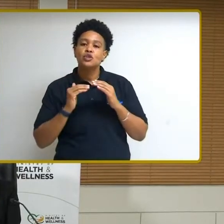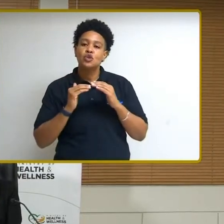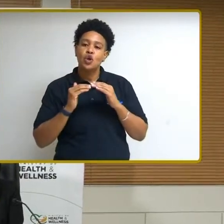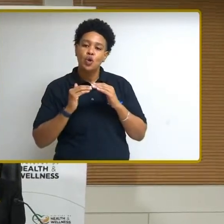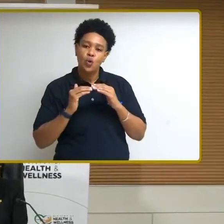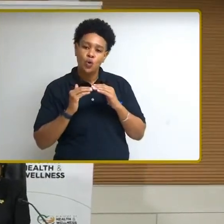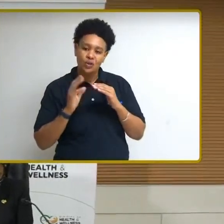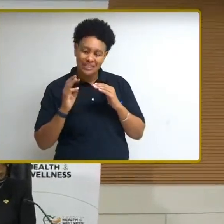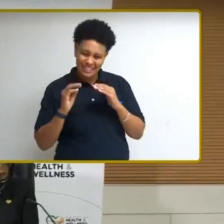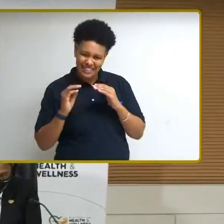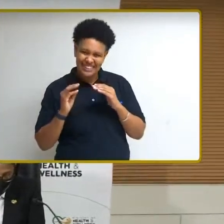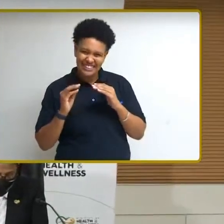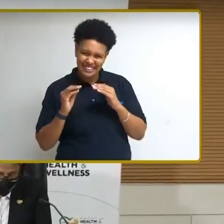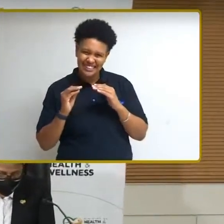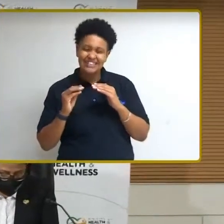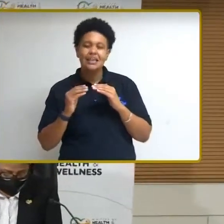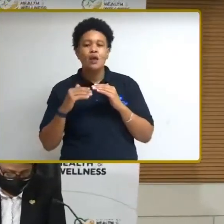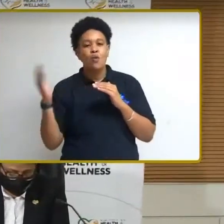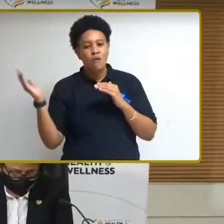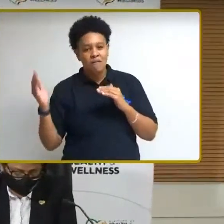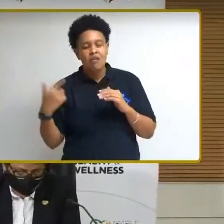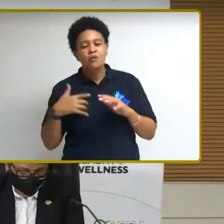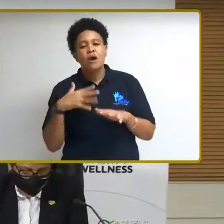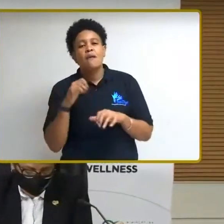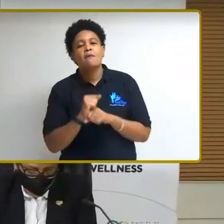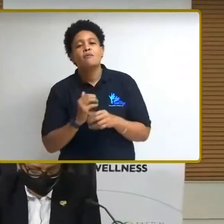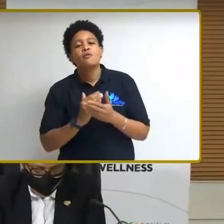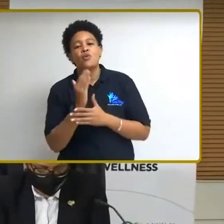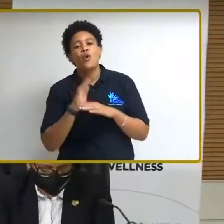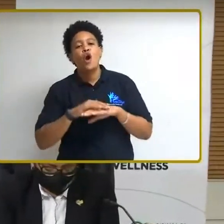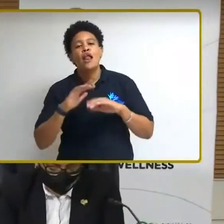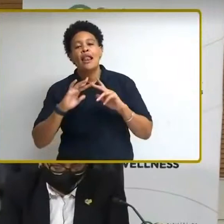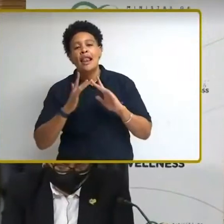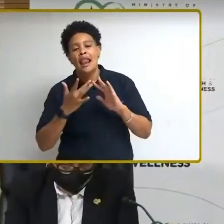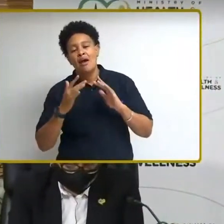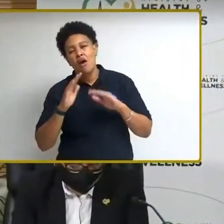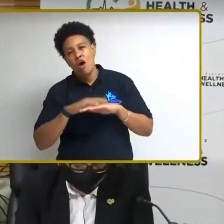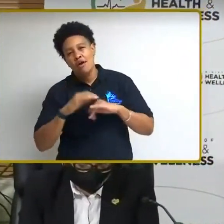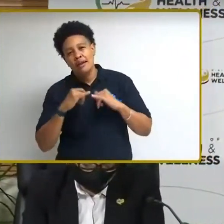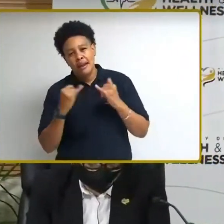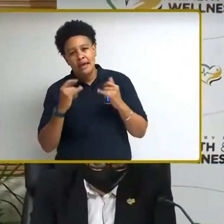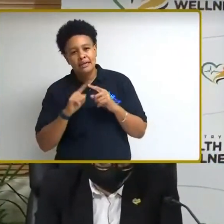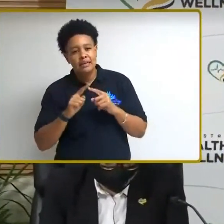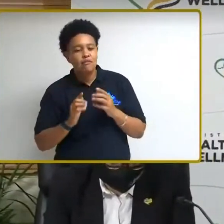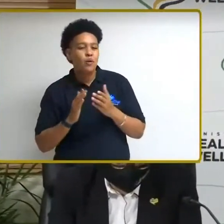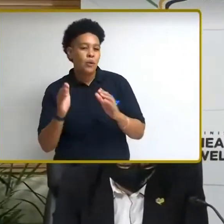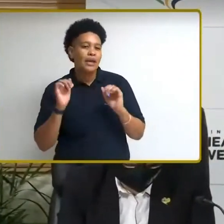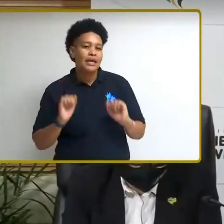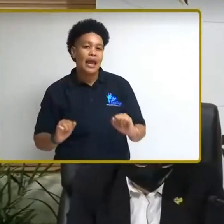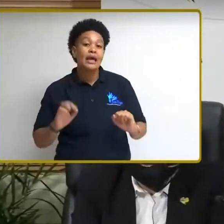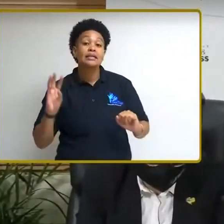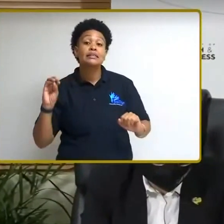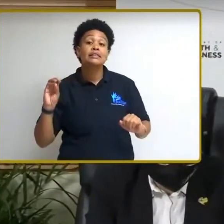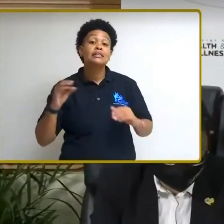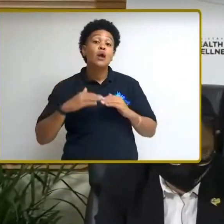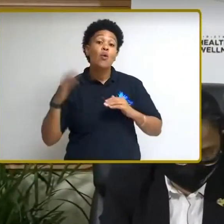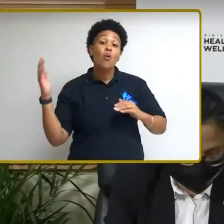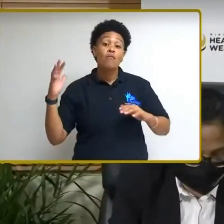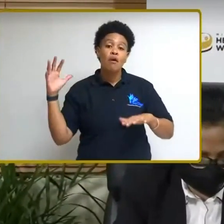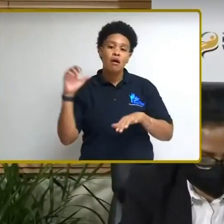been taking appointments by a number of different ways. So persons 60 years and